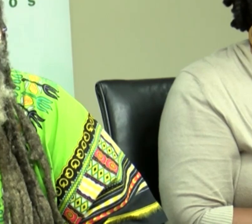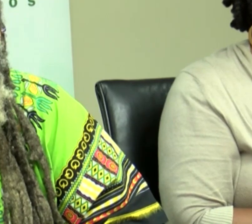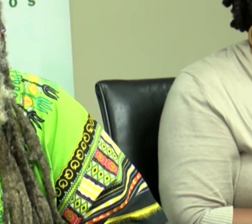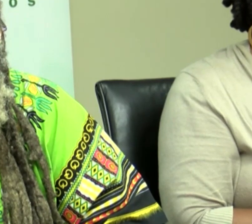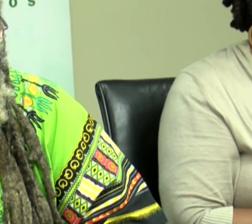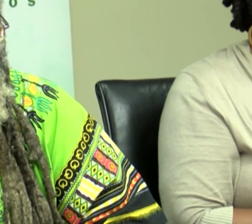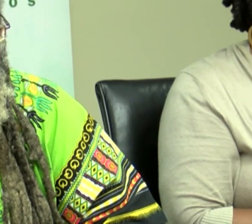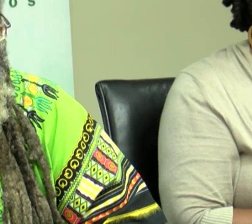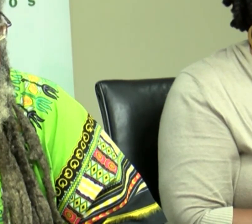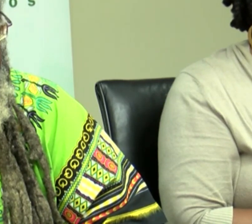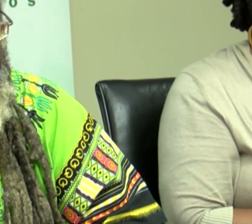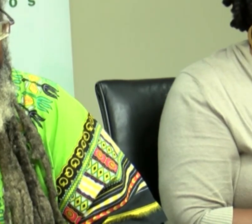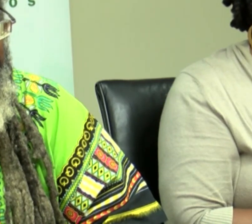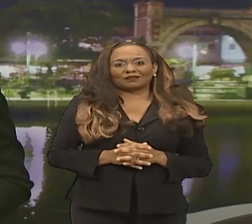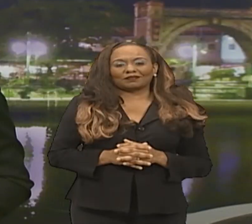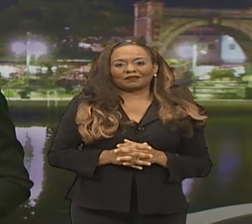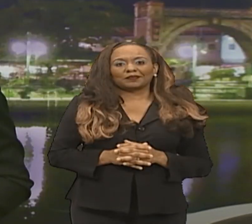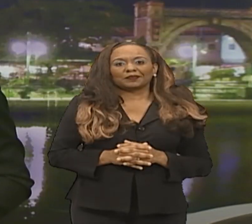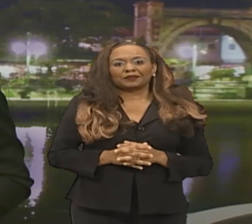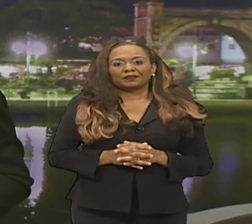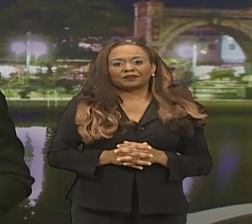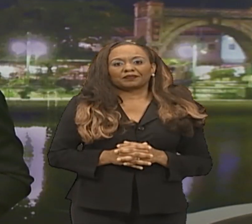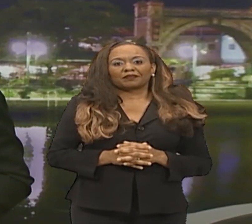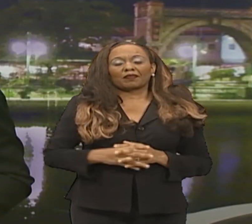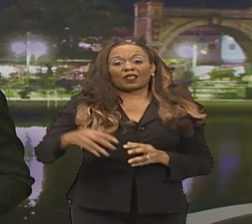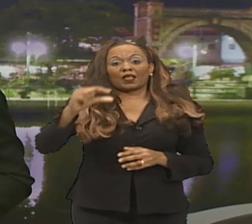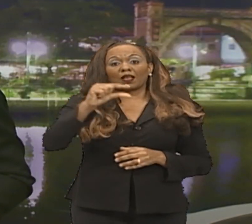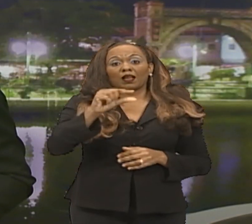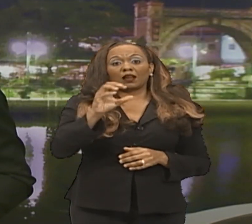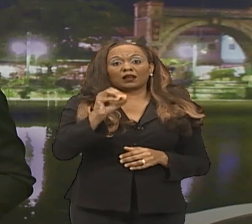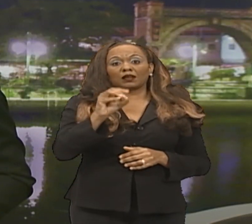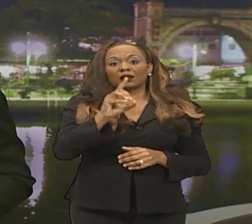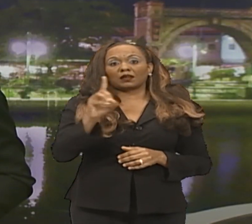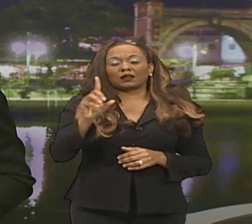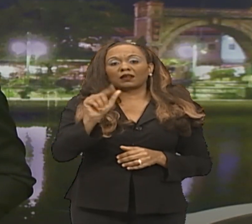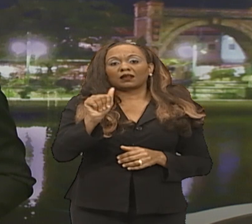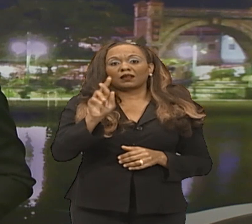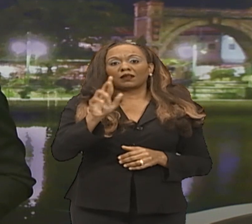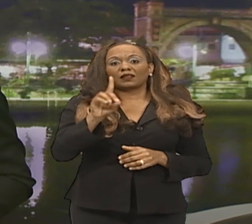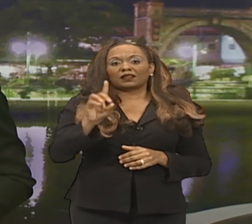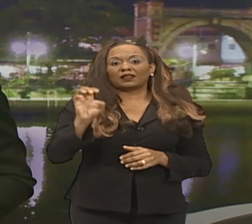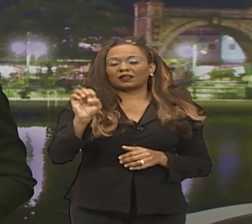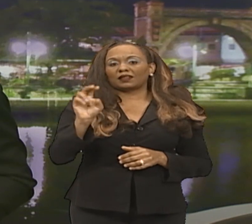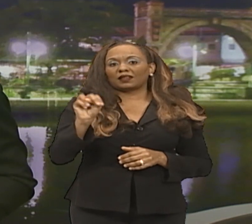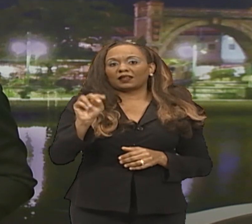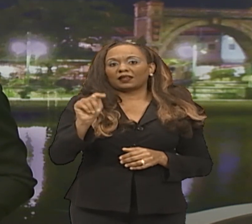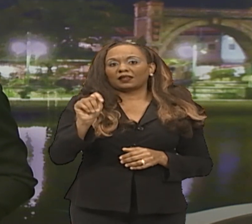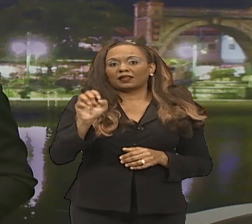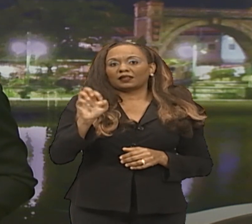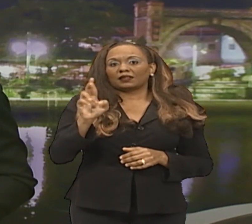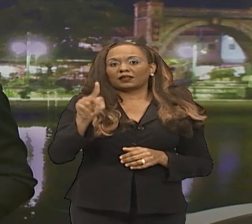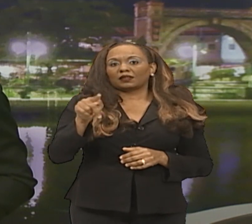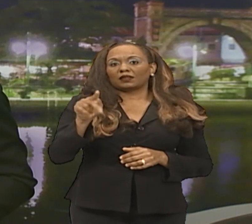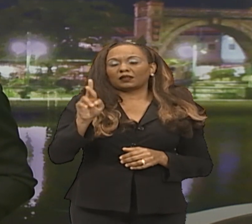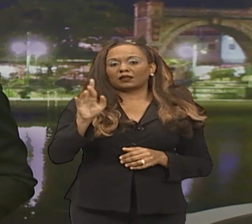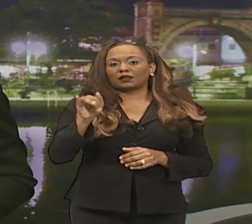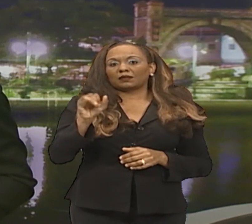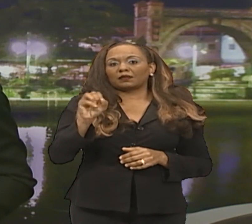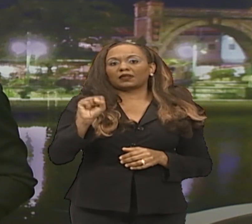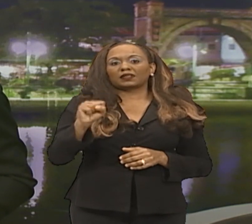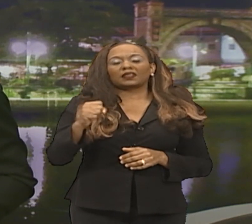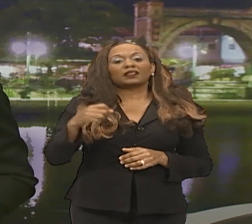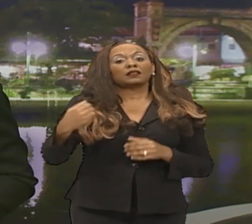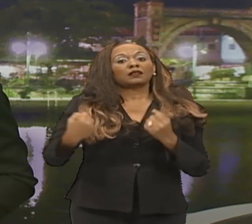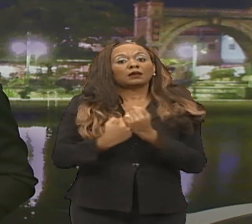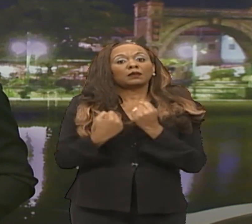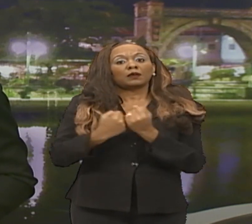literary arts competition is concerned. And title partner Goddard Enterprises Limited has been supporting literary arts for 20